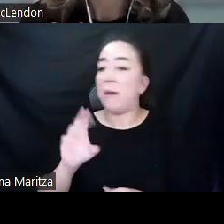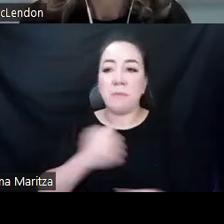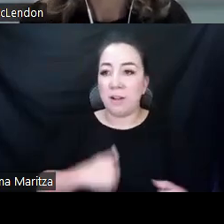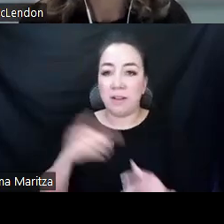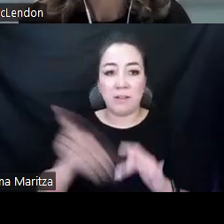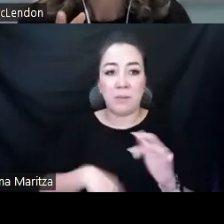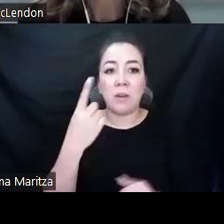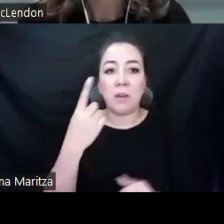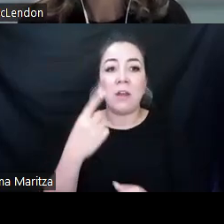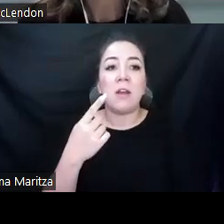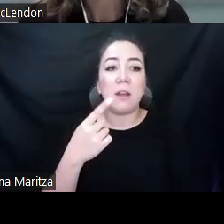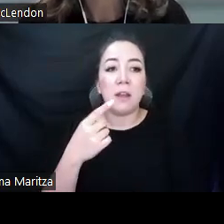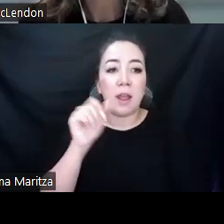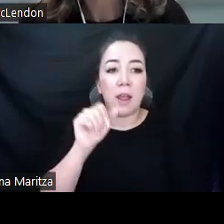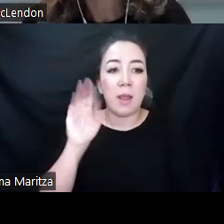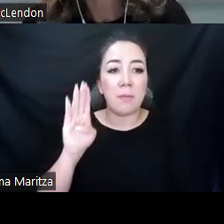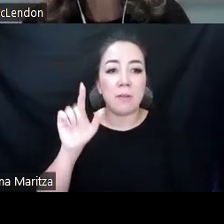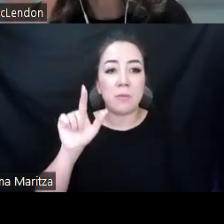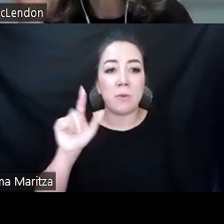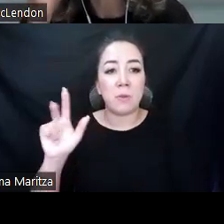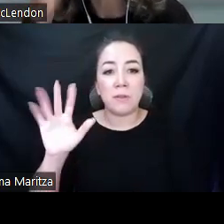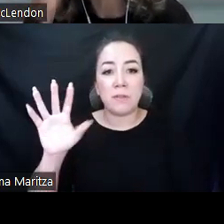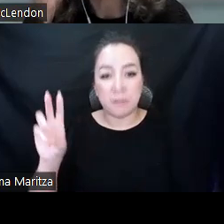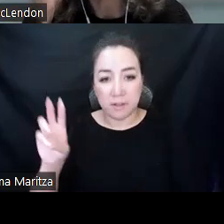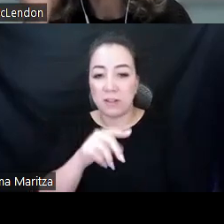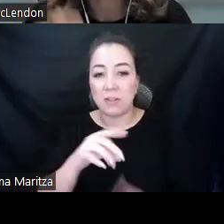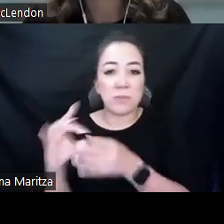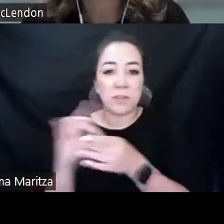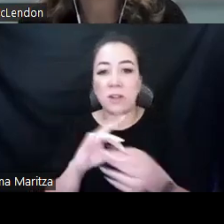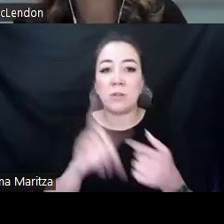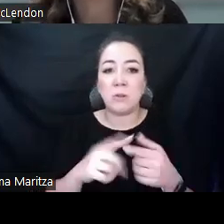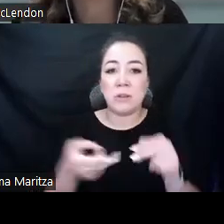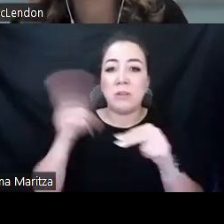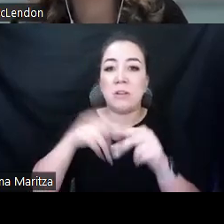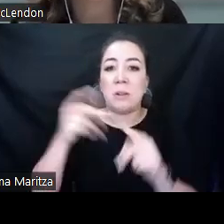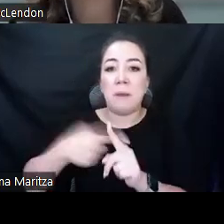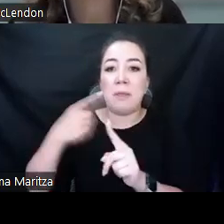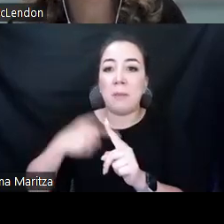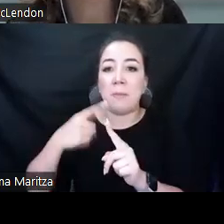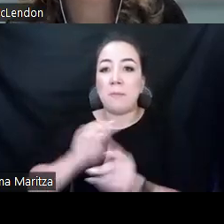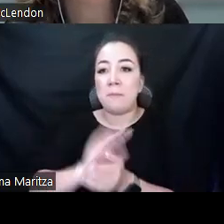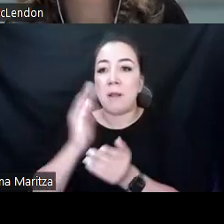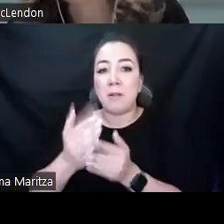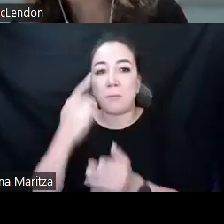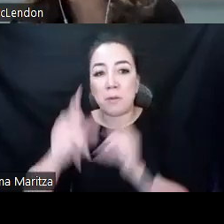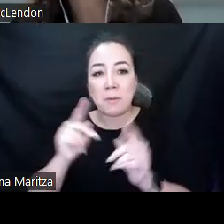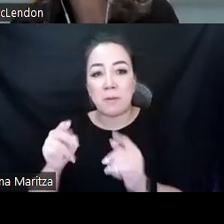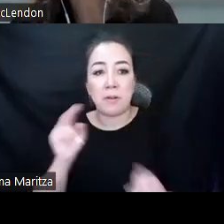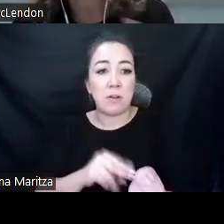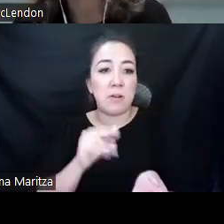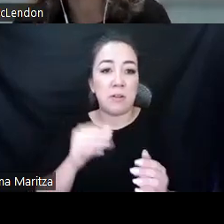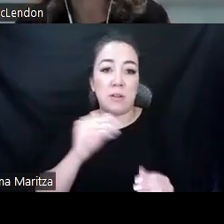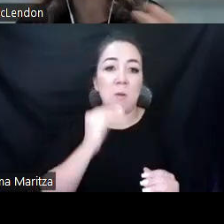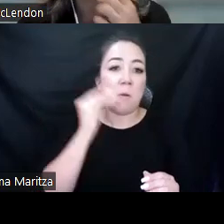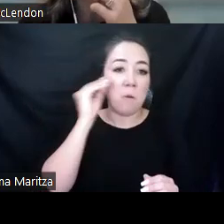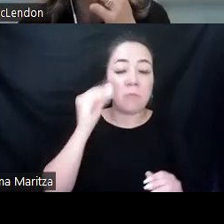one. AB 2356, this is related to increasing the monthly amounts for people in nursing facilities